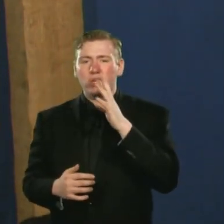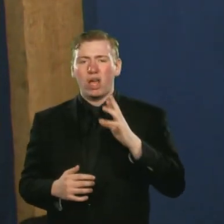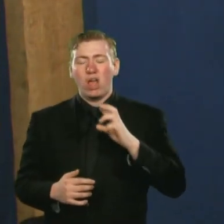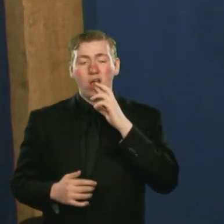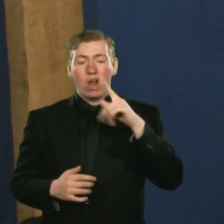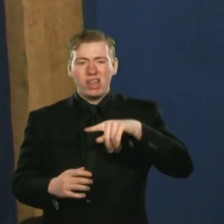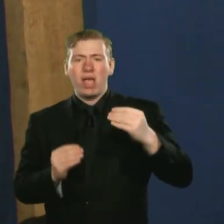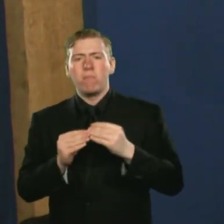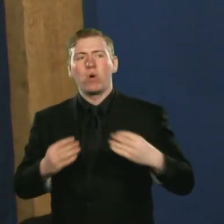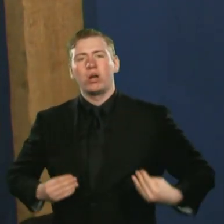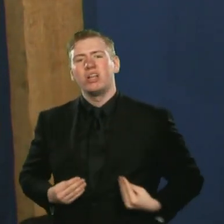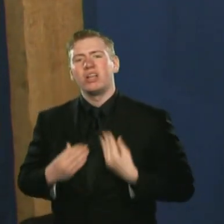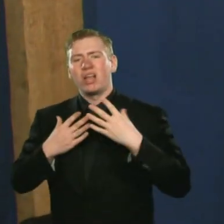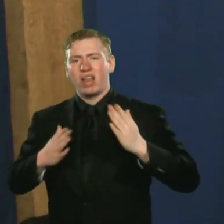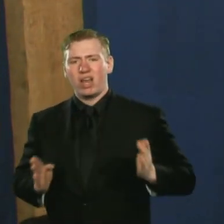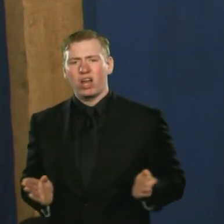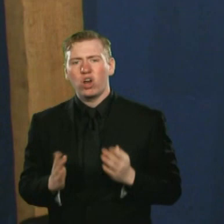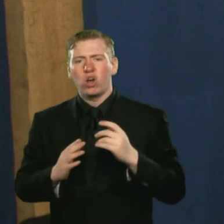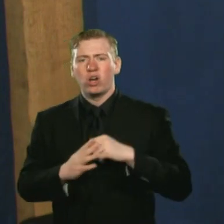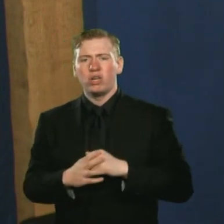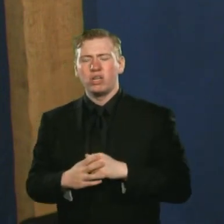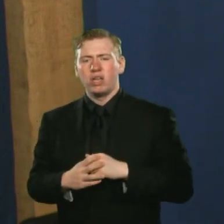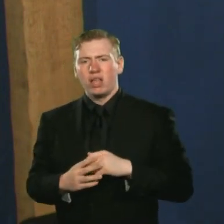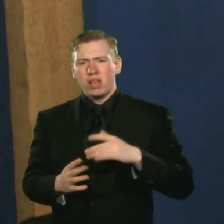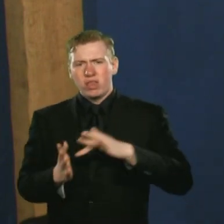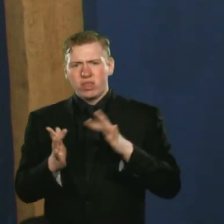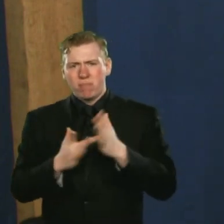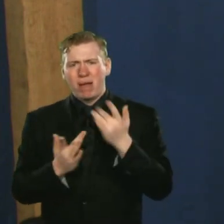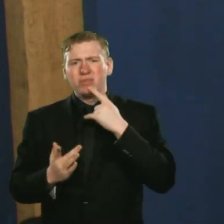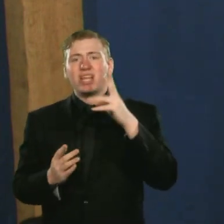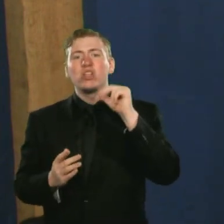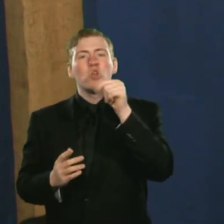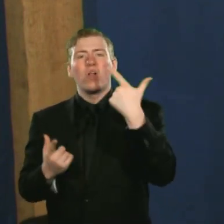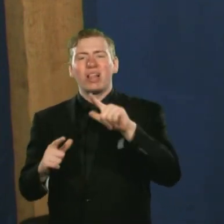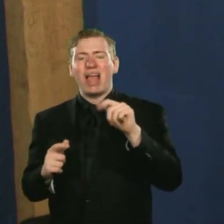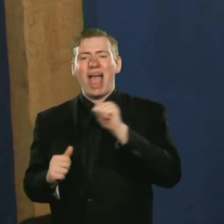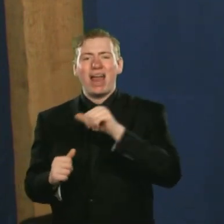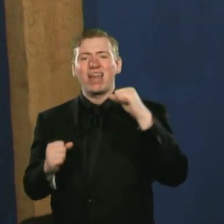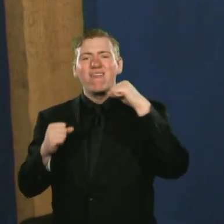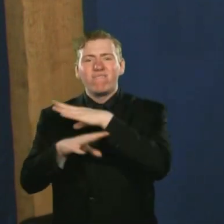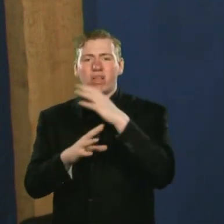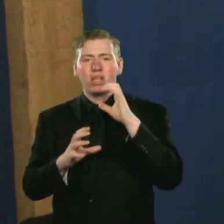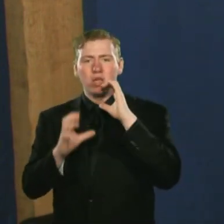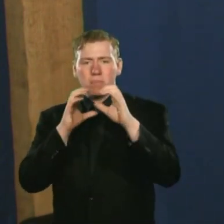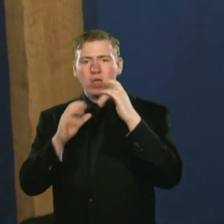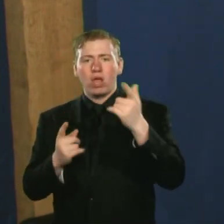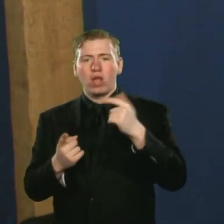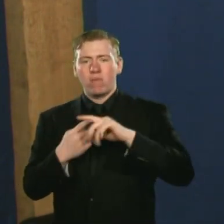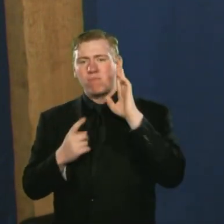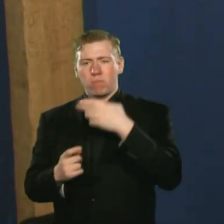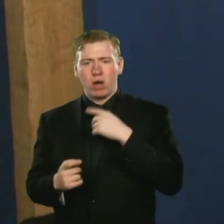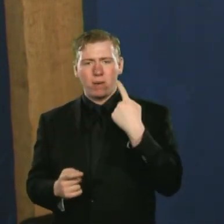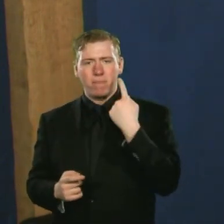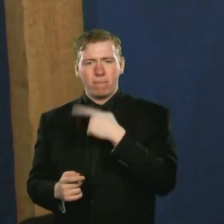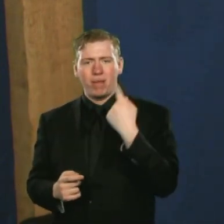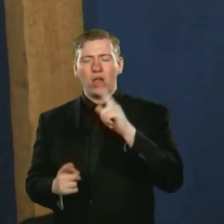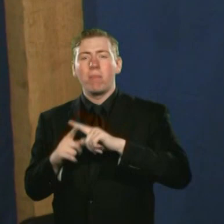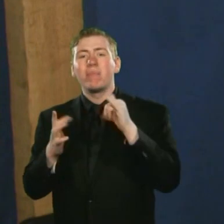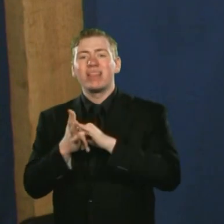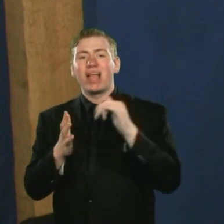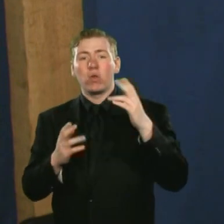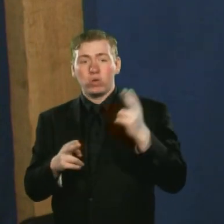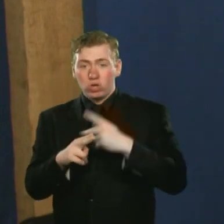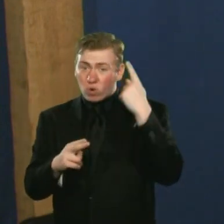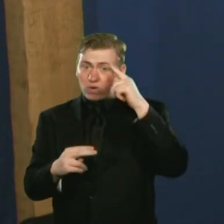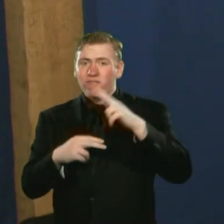more inspired and encouraged? The Bible tells us, let no corrupt communication proceed out of our mouth, but that which is good for the use of edifying, building